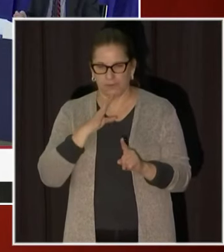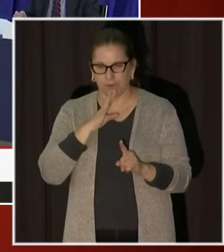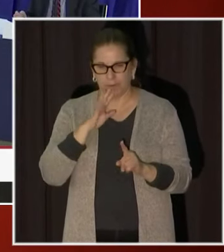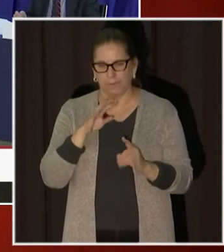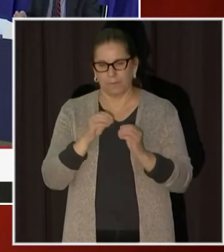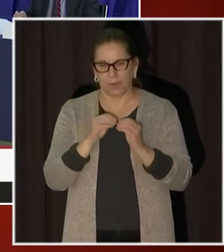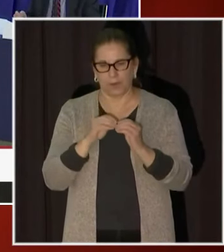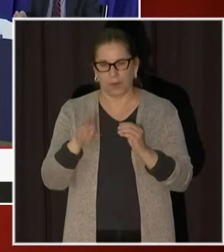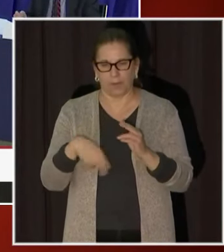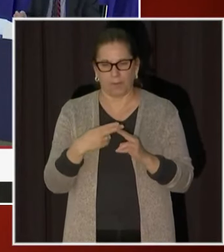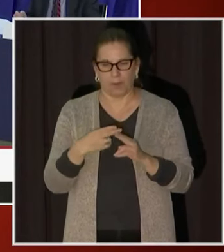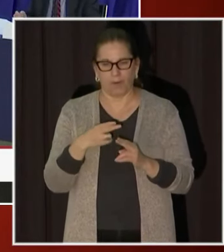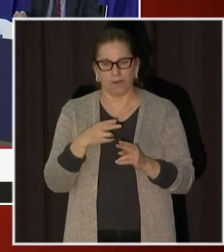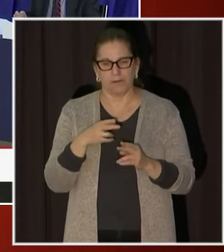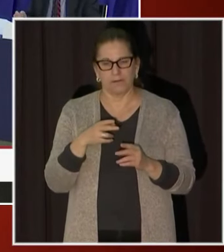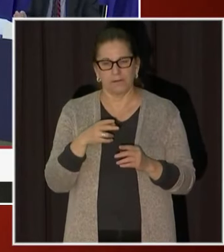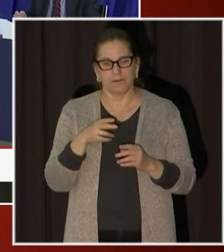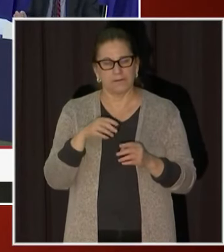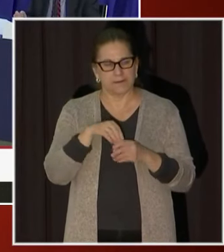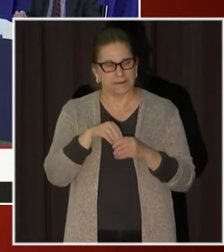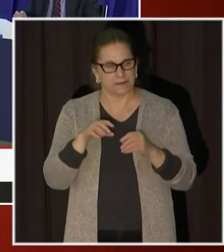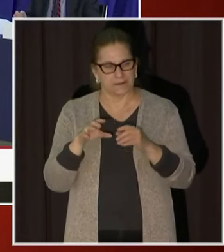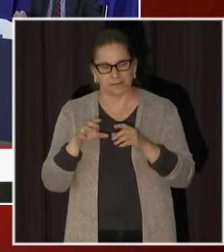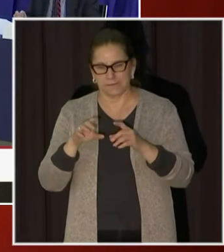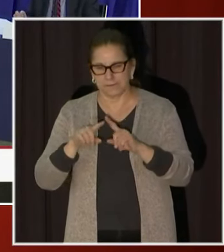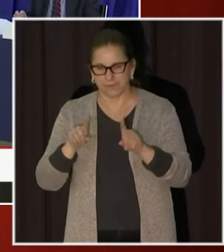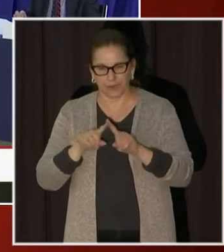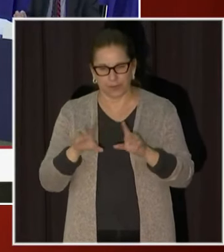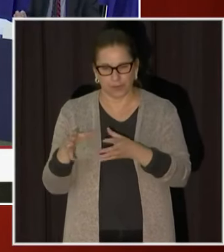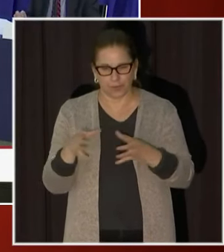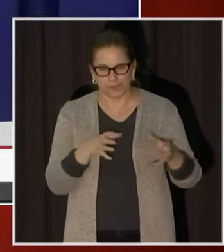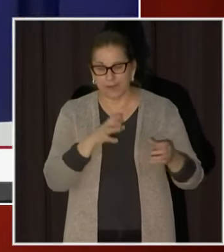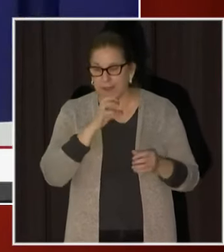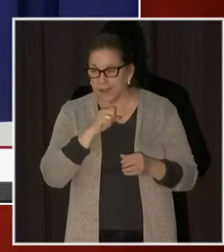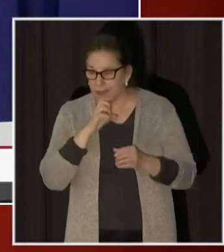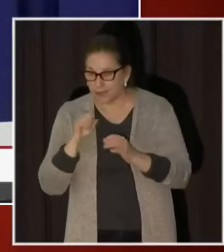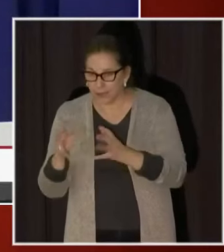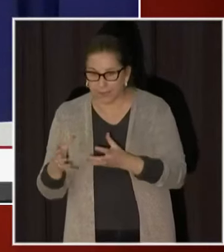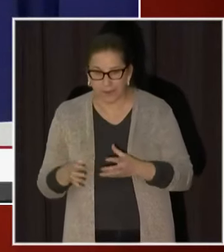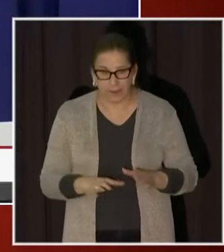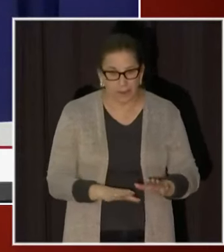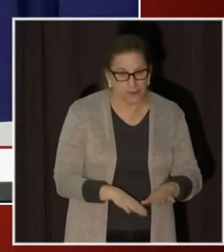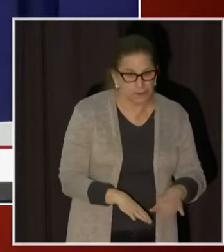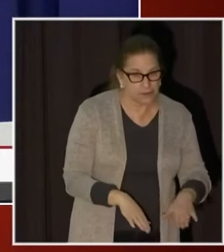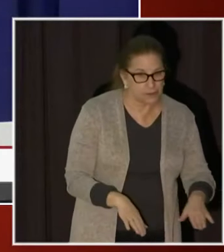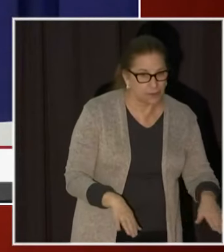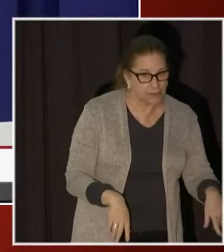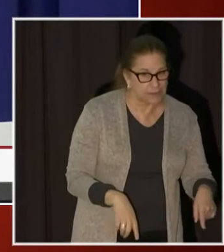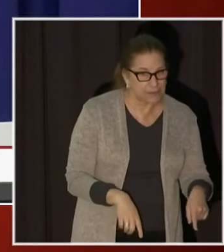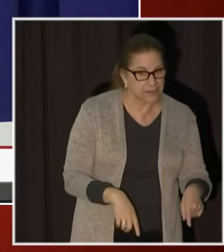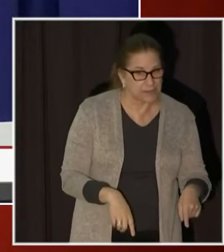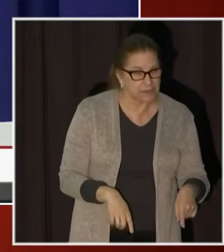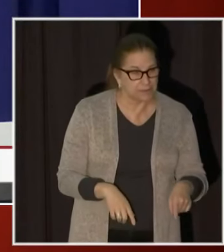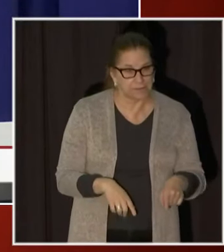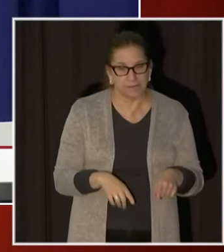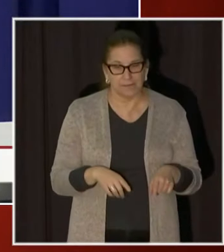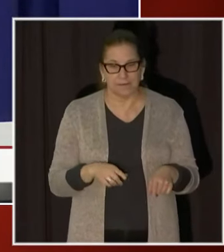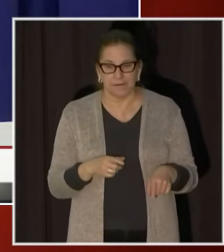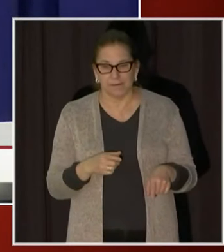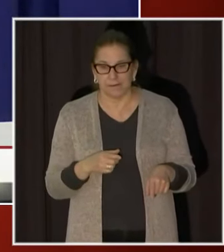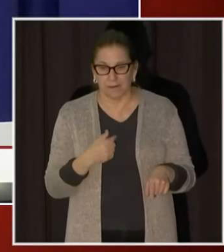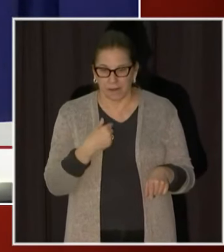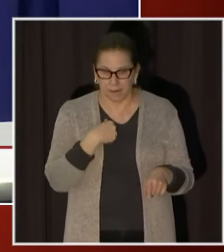things that we are seeing in age groups, especially as pediatric cases have become increasingly more of interest with some of